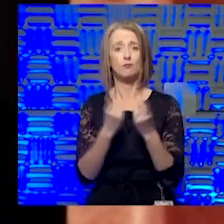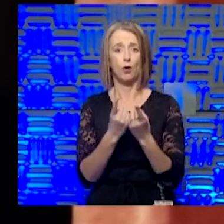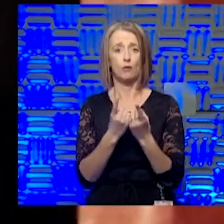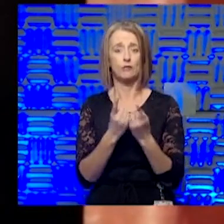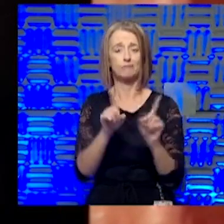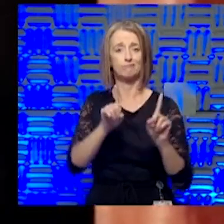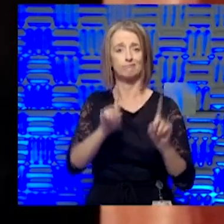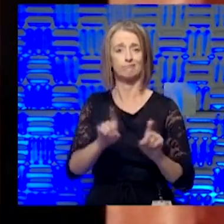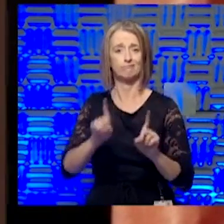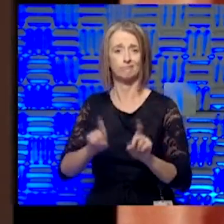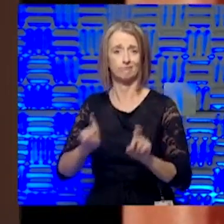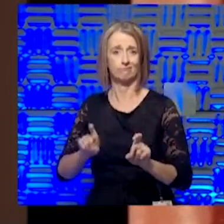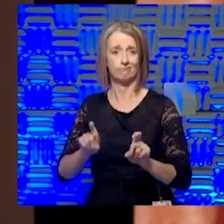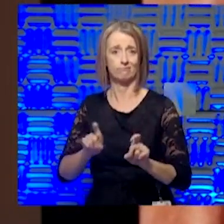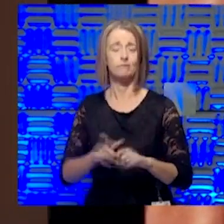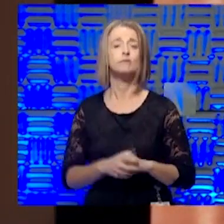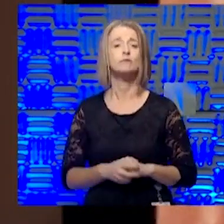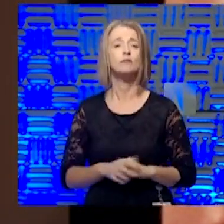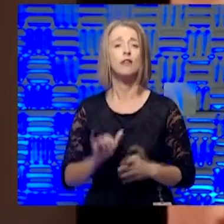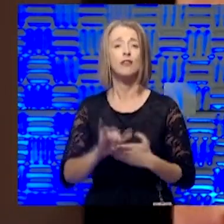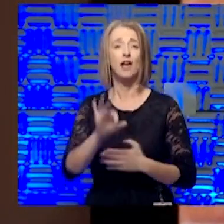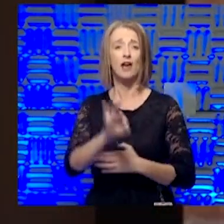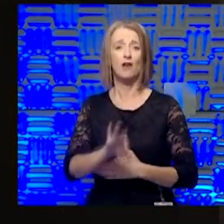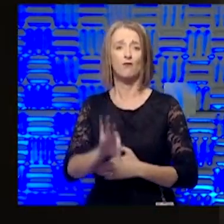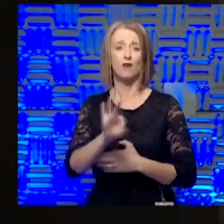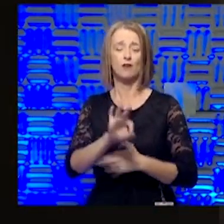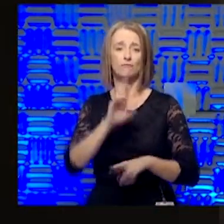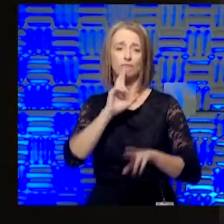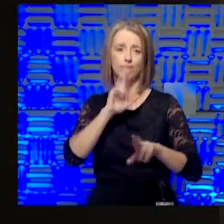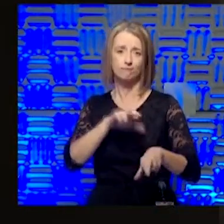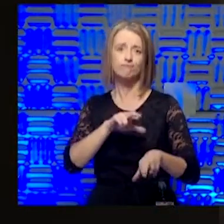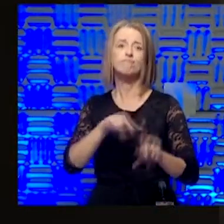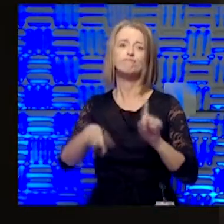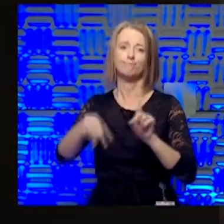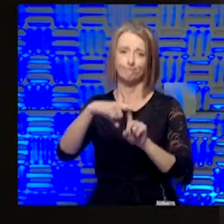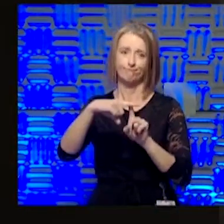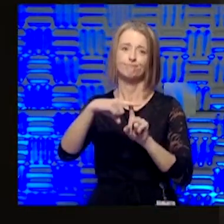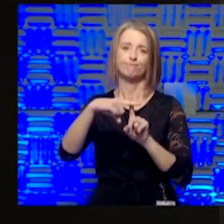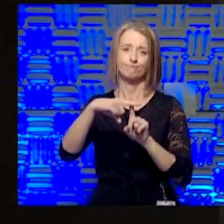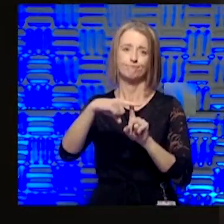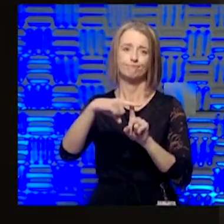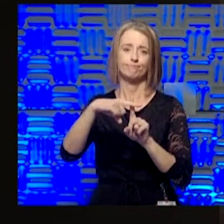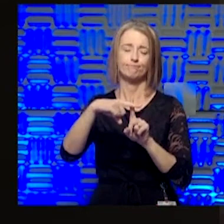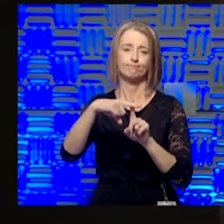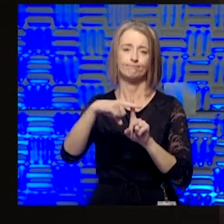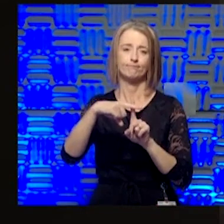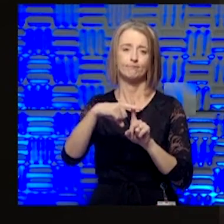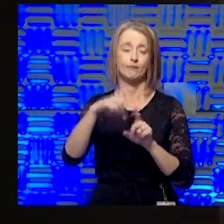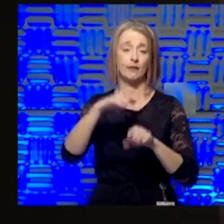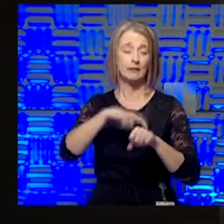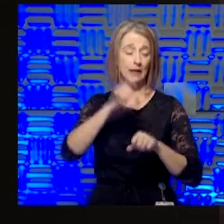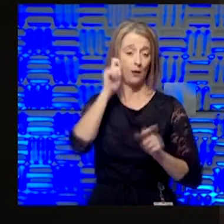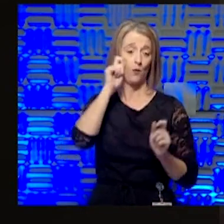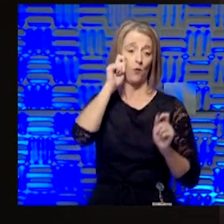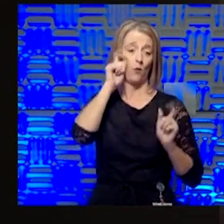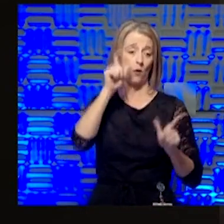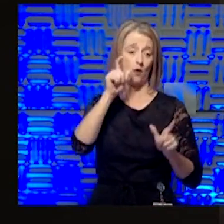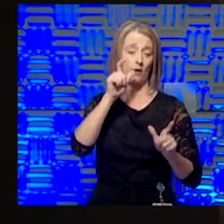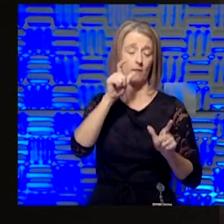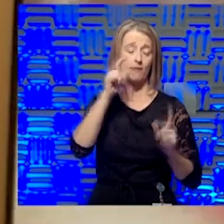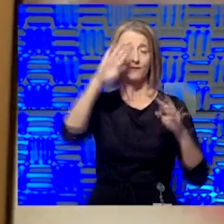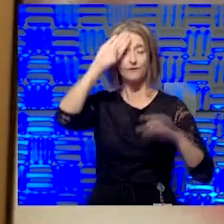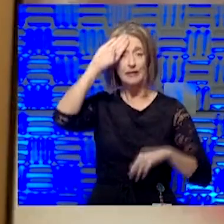be tested. And then that Friday we got the results that he was positive. So from the time he woke up with the